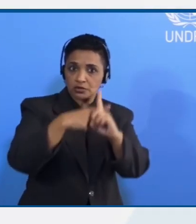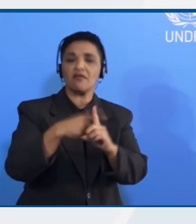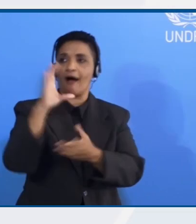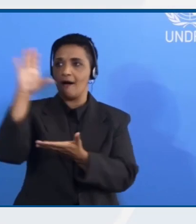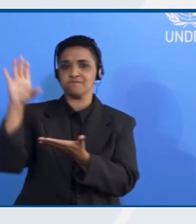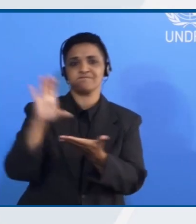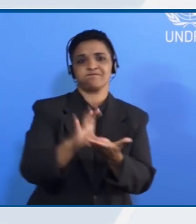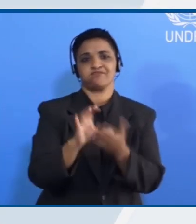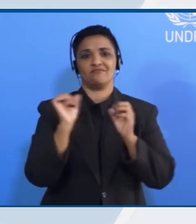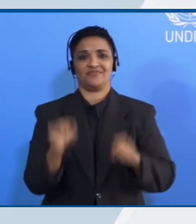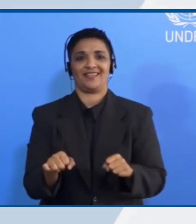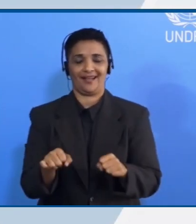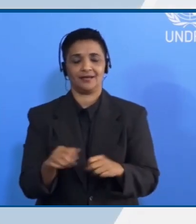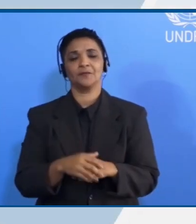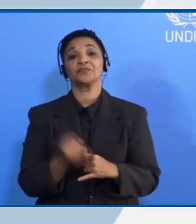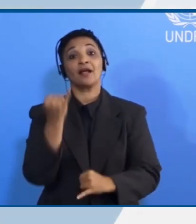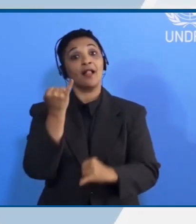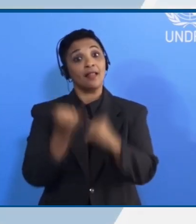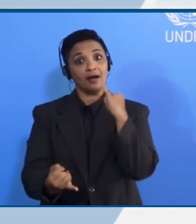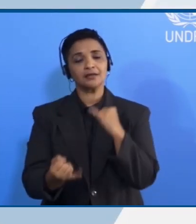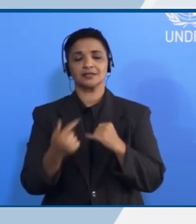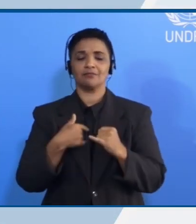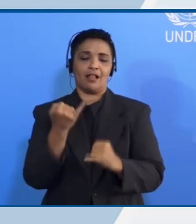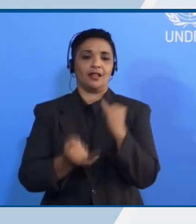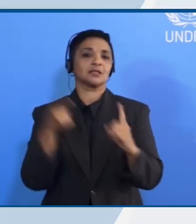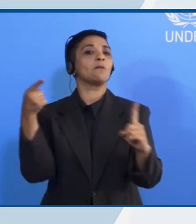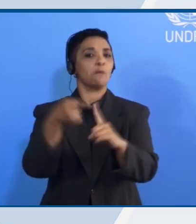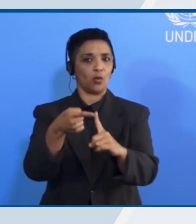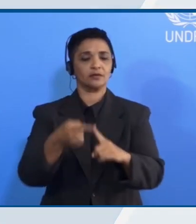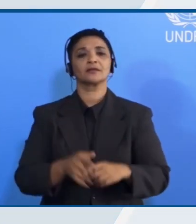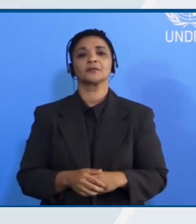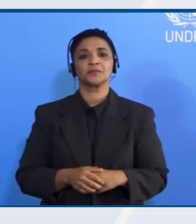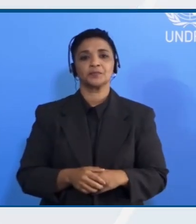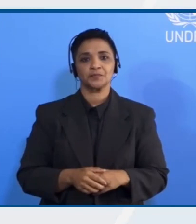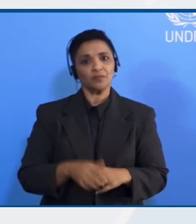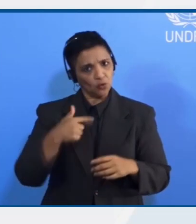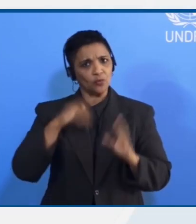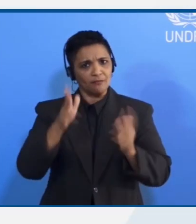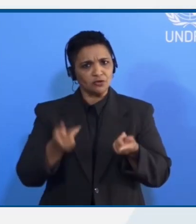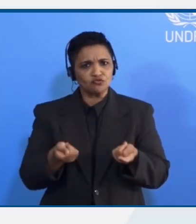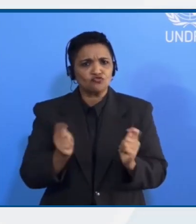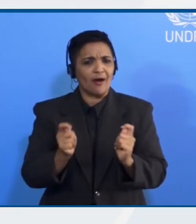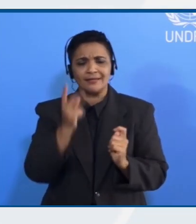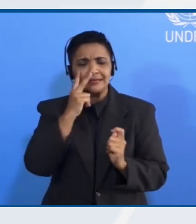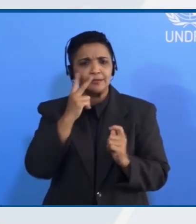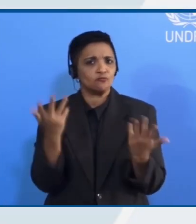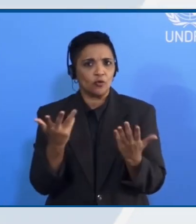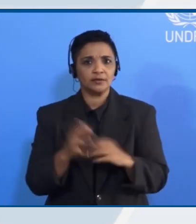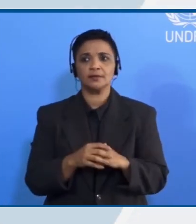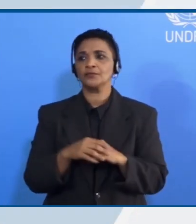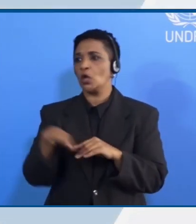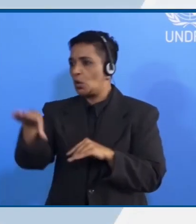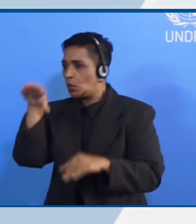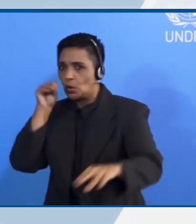incorporating climate risk. Lastly, maybe my last one that I wanted to bring in is trying to learn from